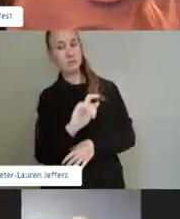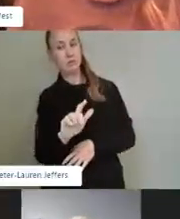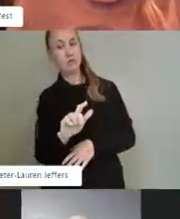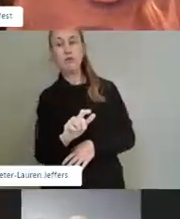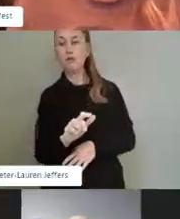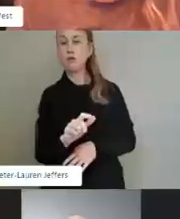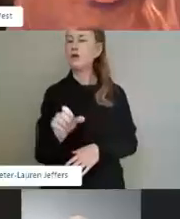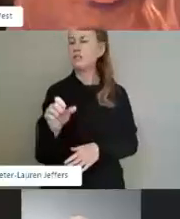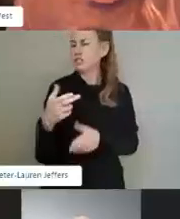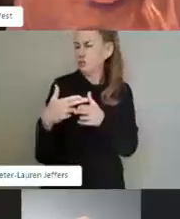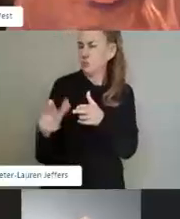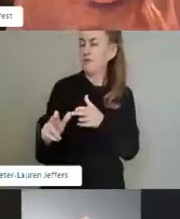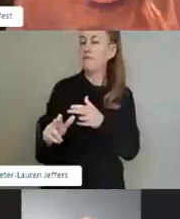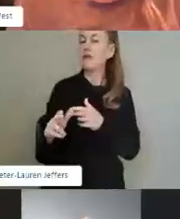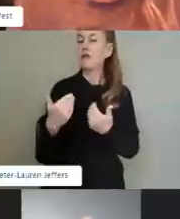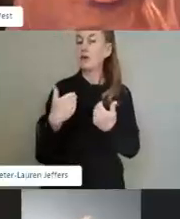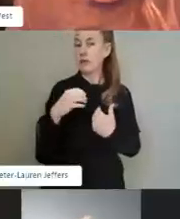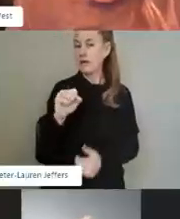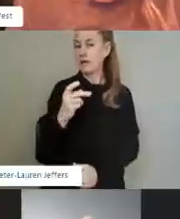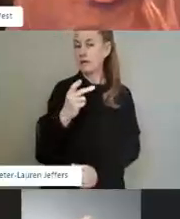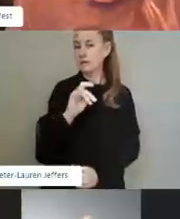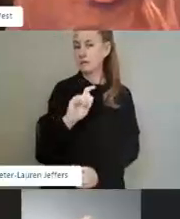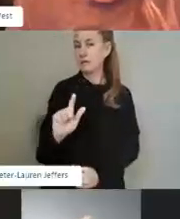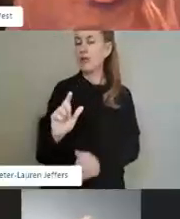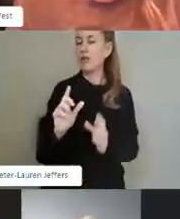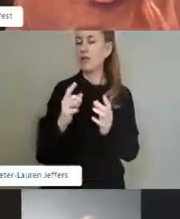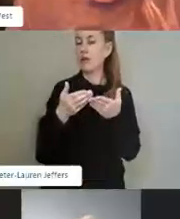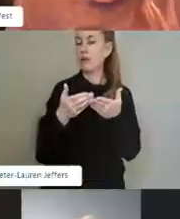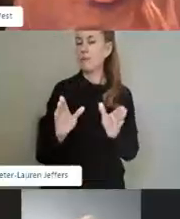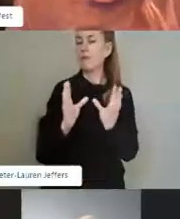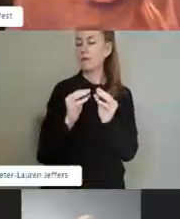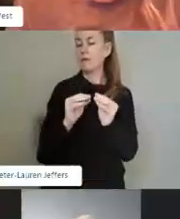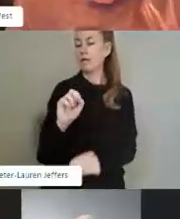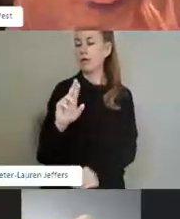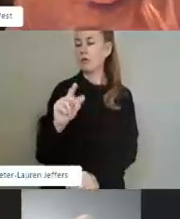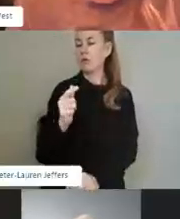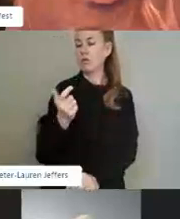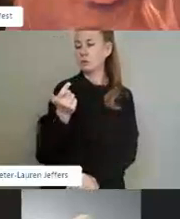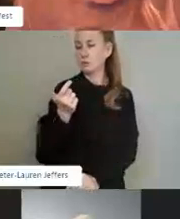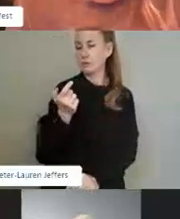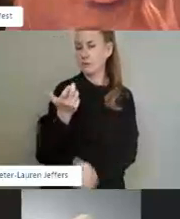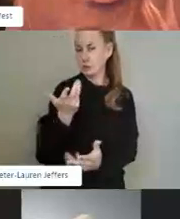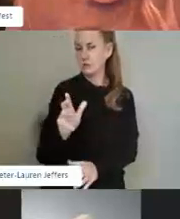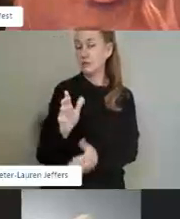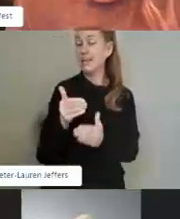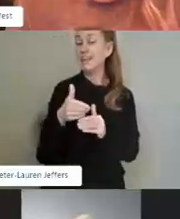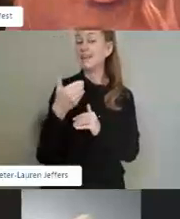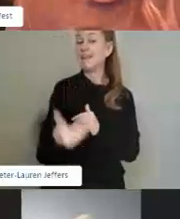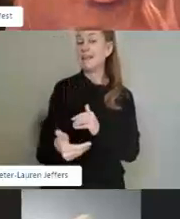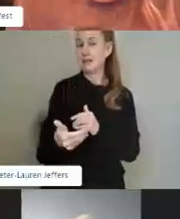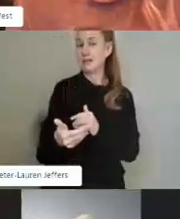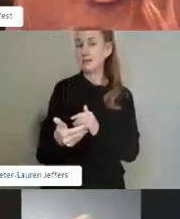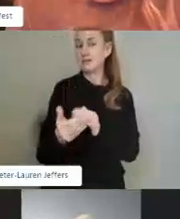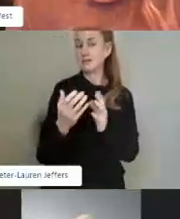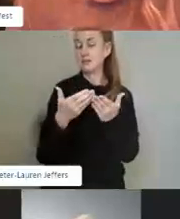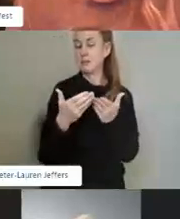short. We did have our spill public meeting on August 21st, and our next